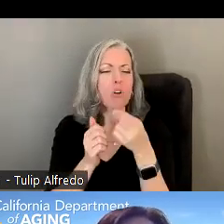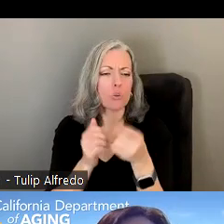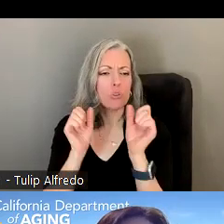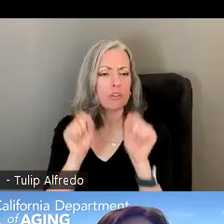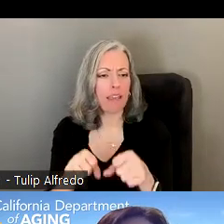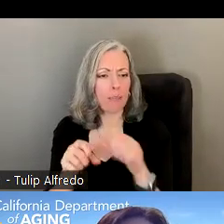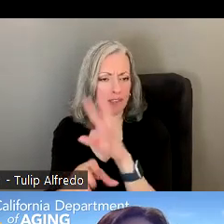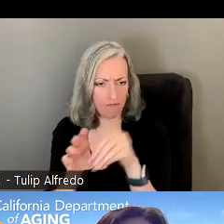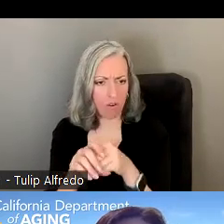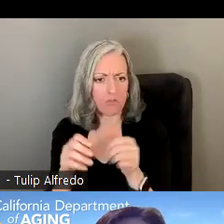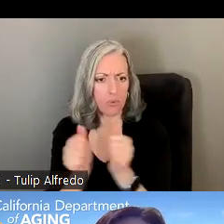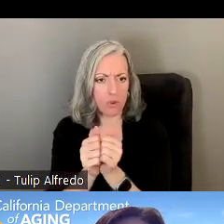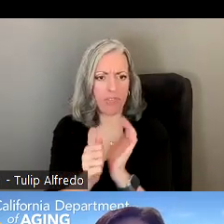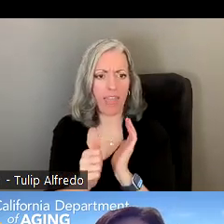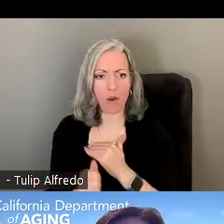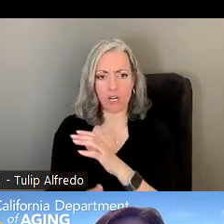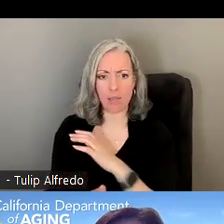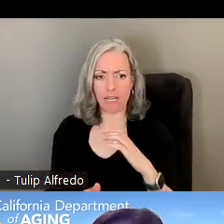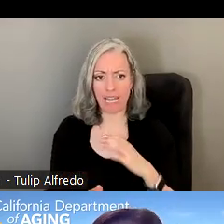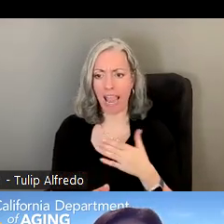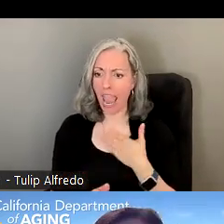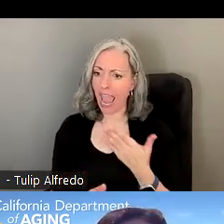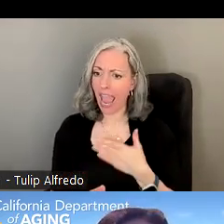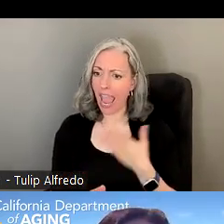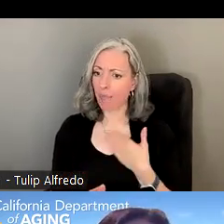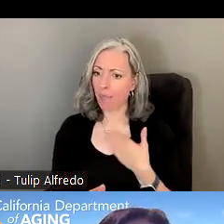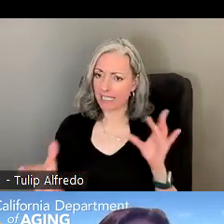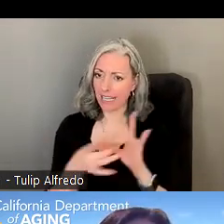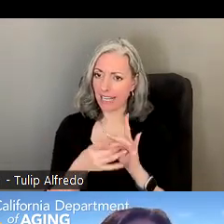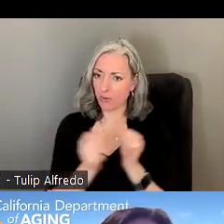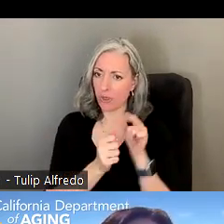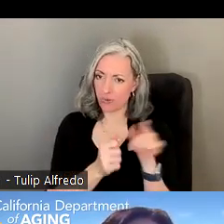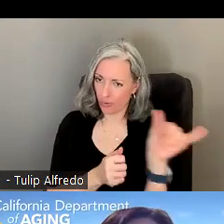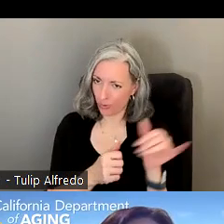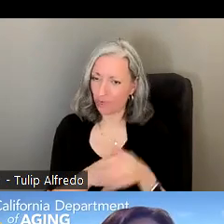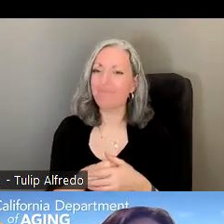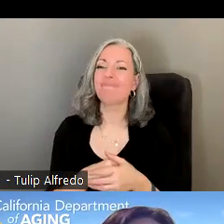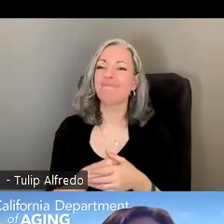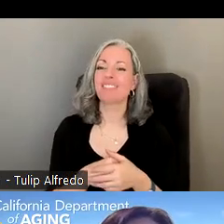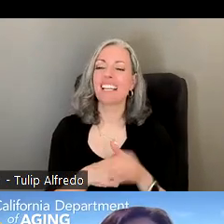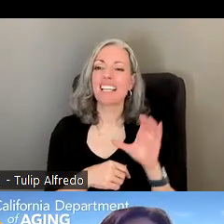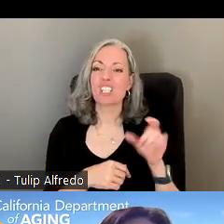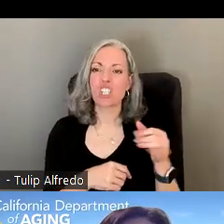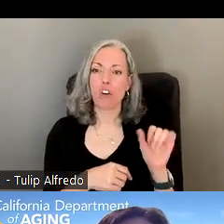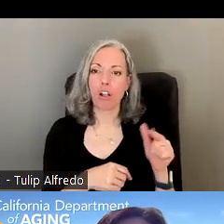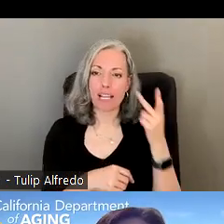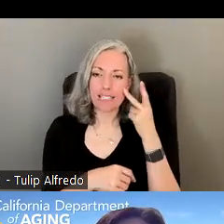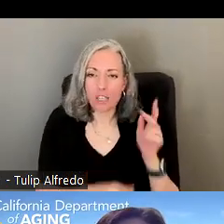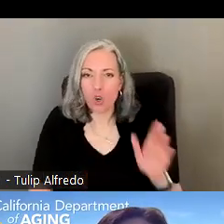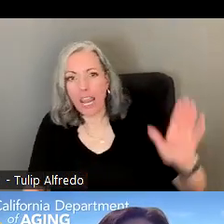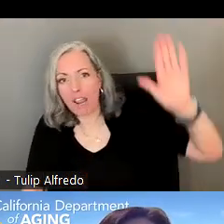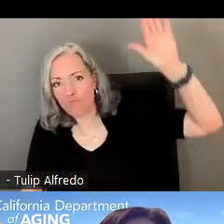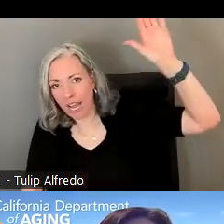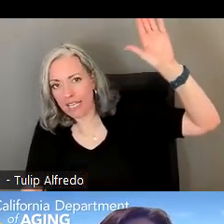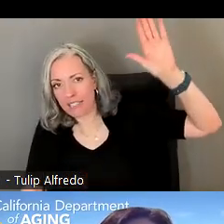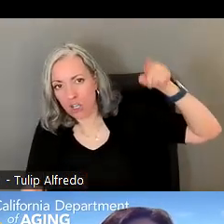become involved in our committee. So happy to connect with you as well. Cheryl, I see your hand raised.